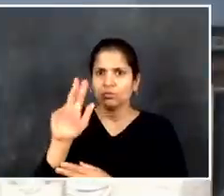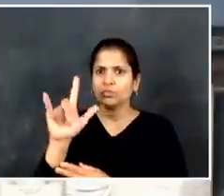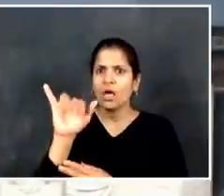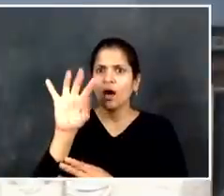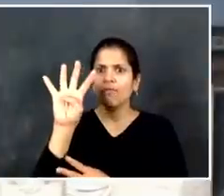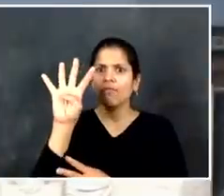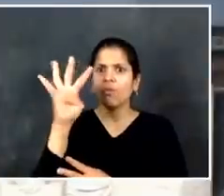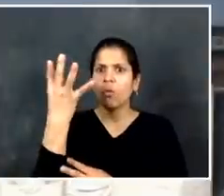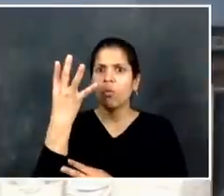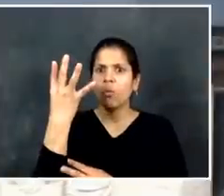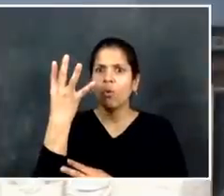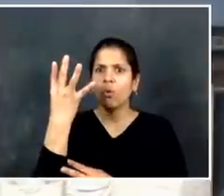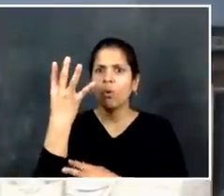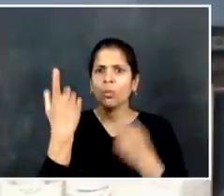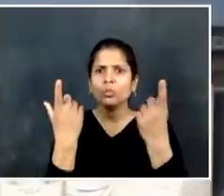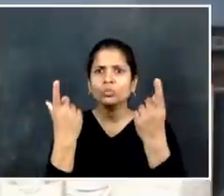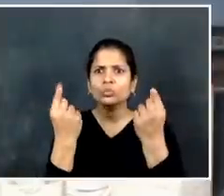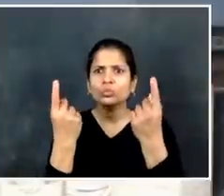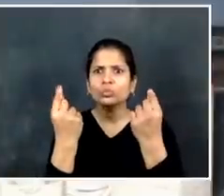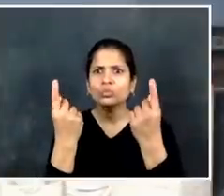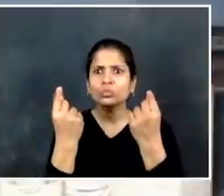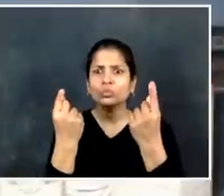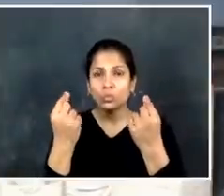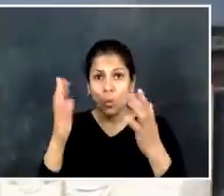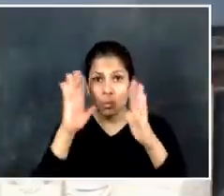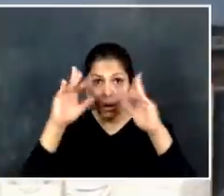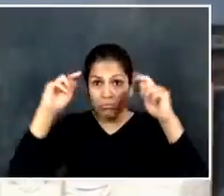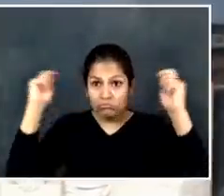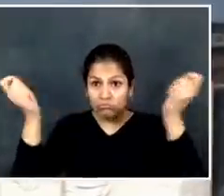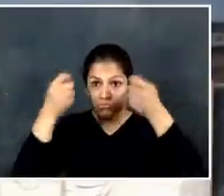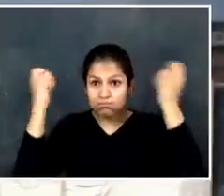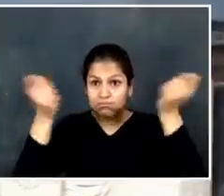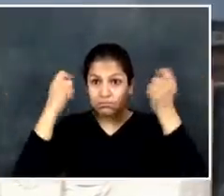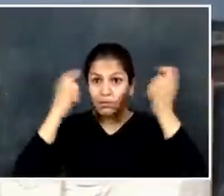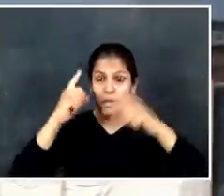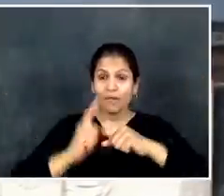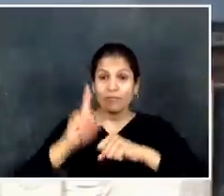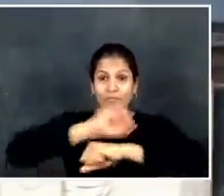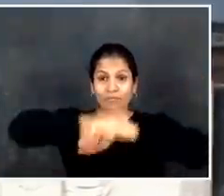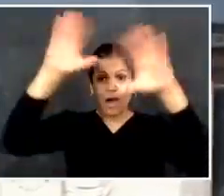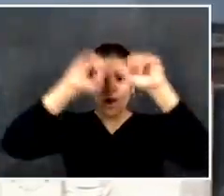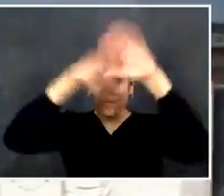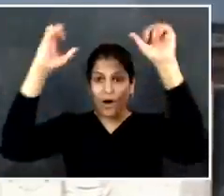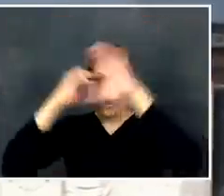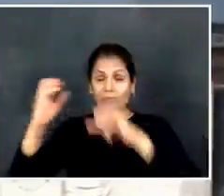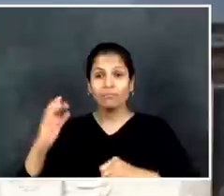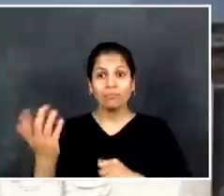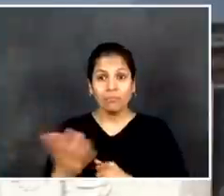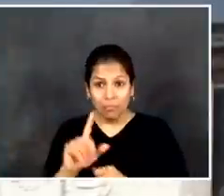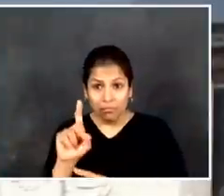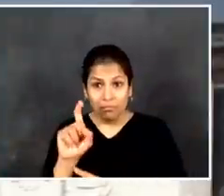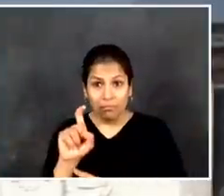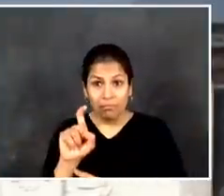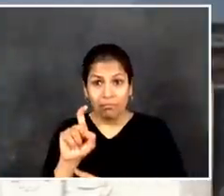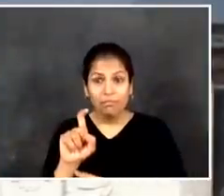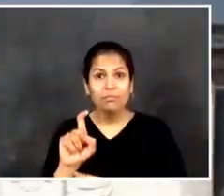that? We have not begun those discussions, certainly not at my level. I'm sure our team has been talking